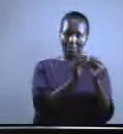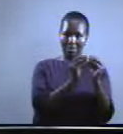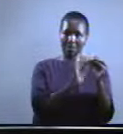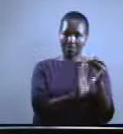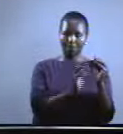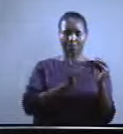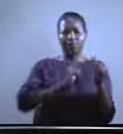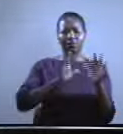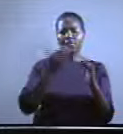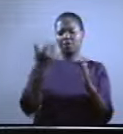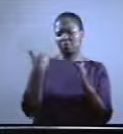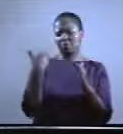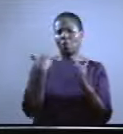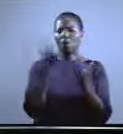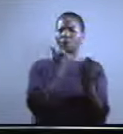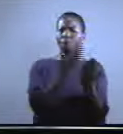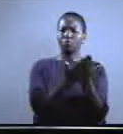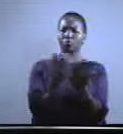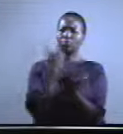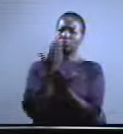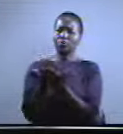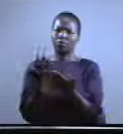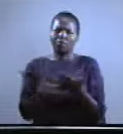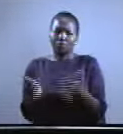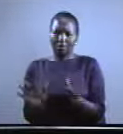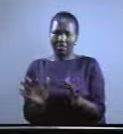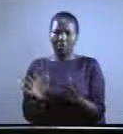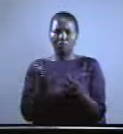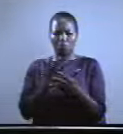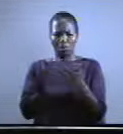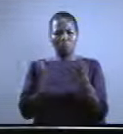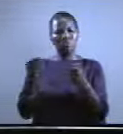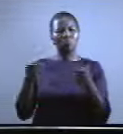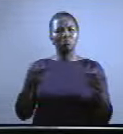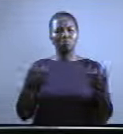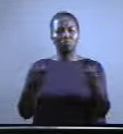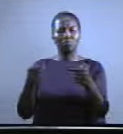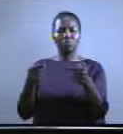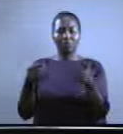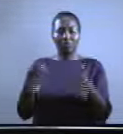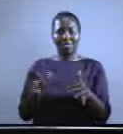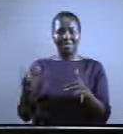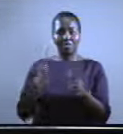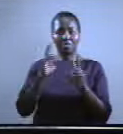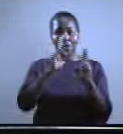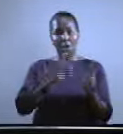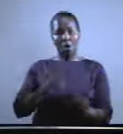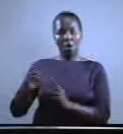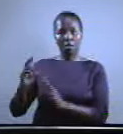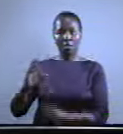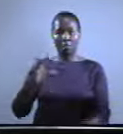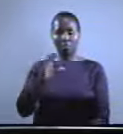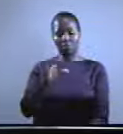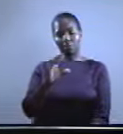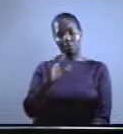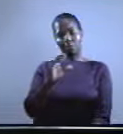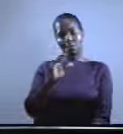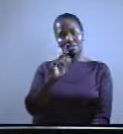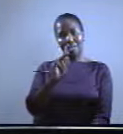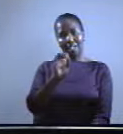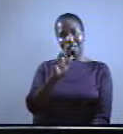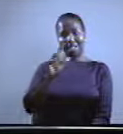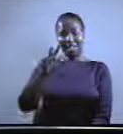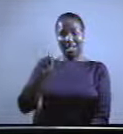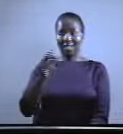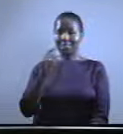were raised and numerous arguments offered after Honourable Kalyan explained that some members of the DA had left